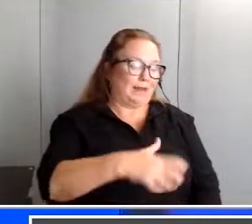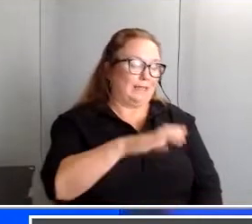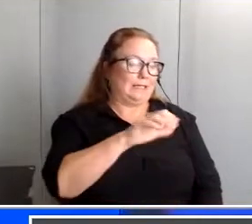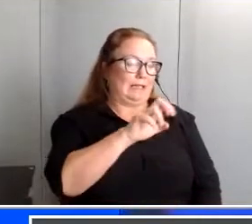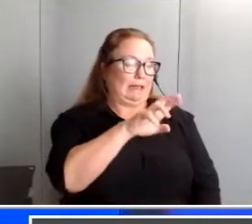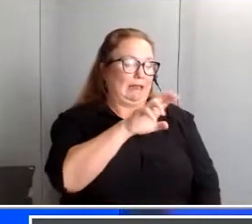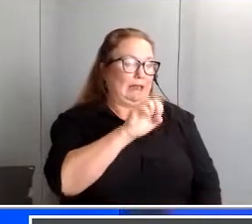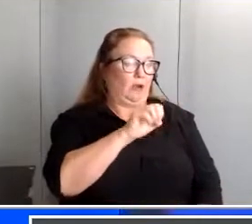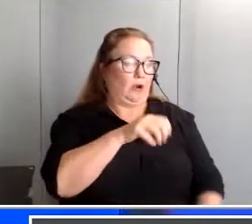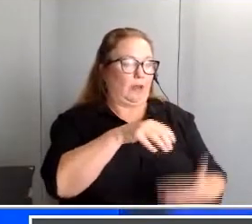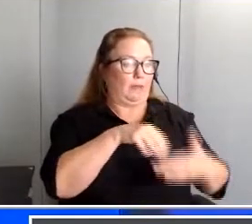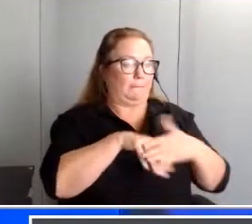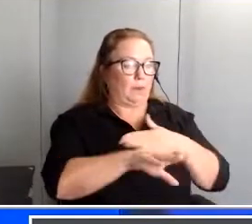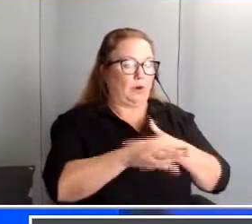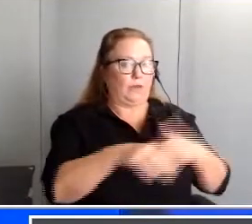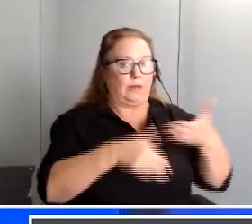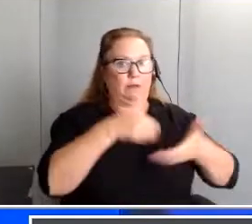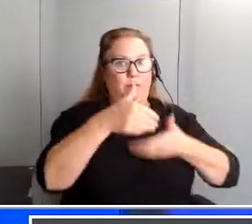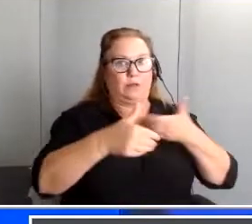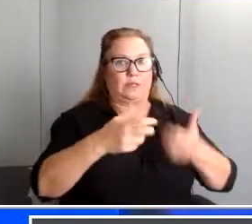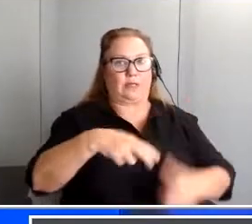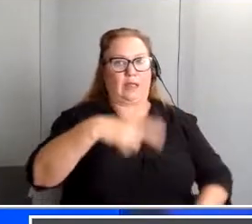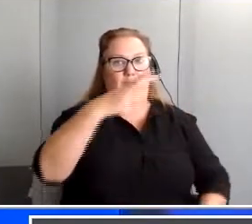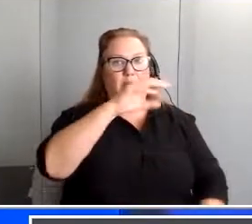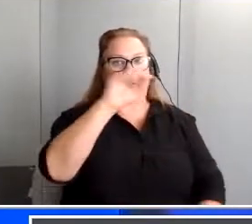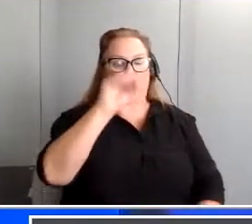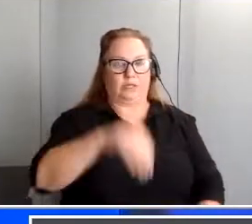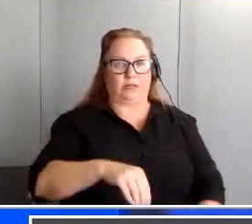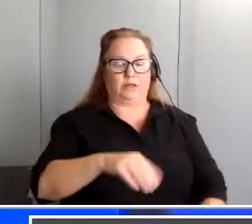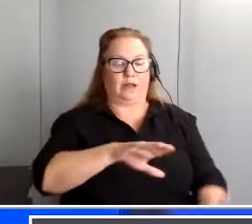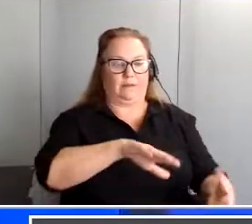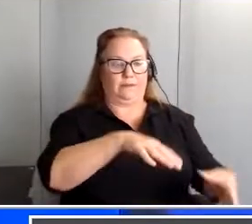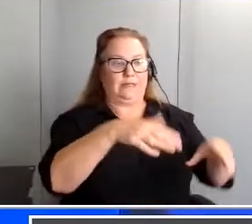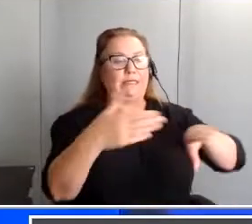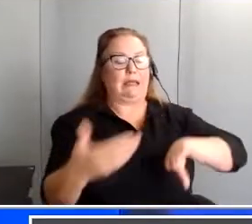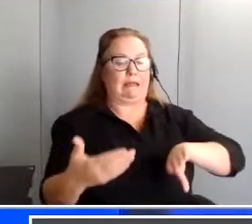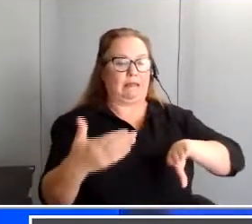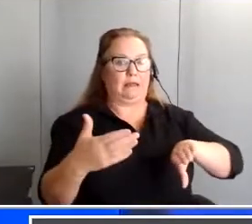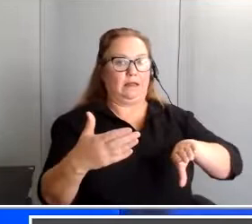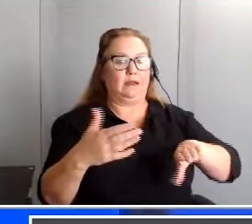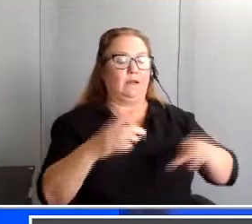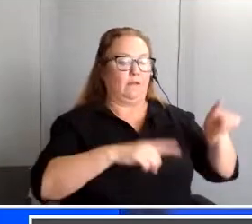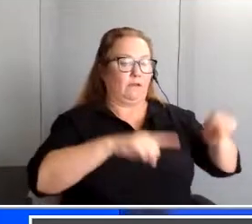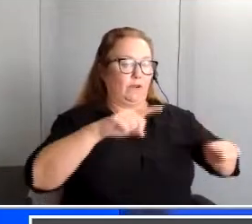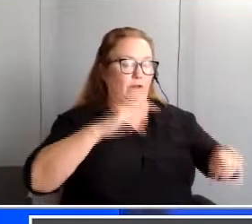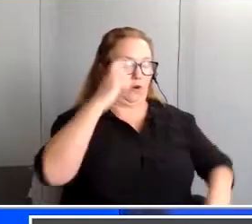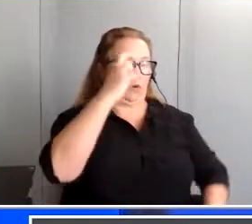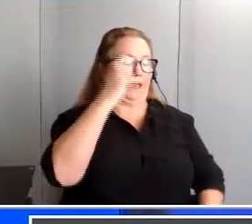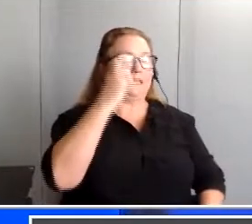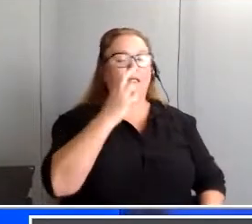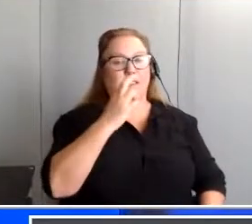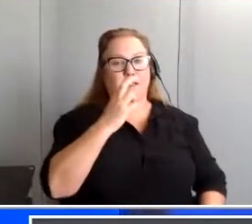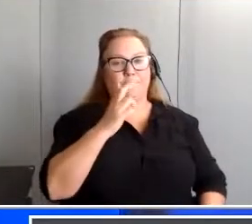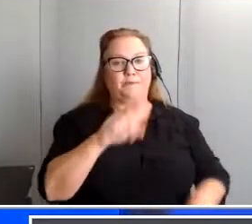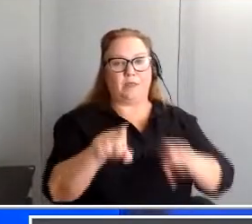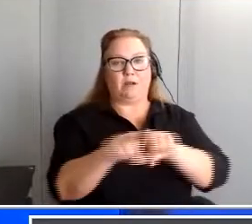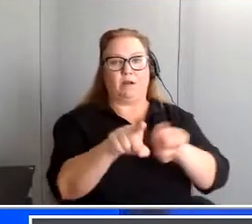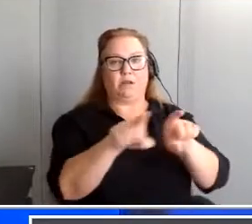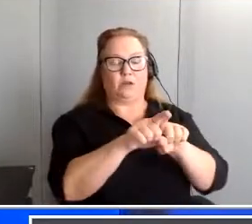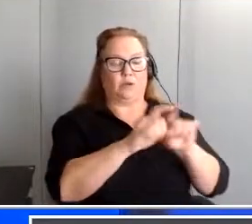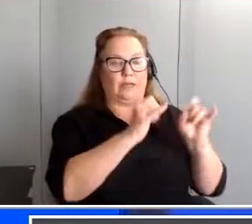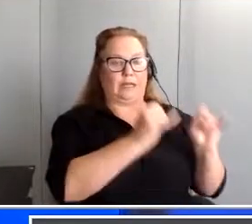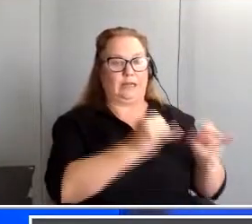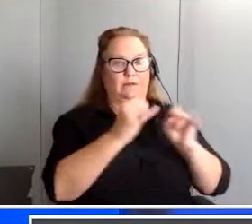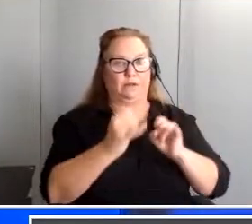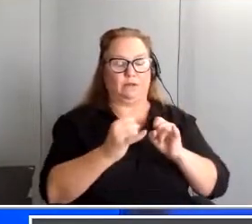birthing process, they have a higher percentage of death for various reasons. And also with individuals, men